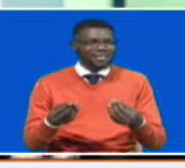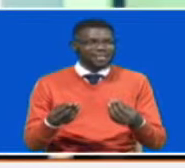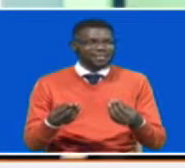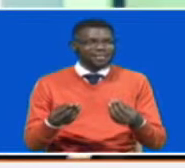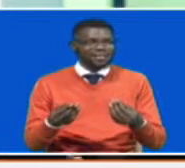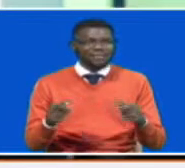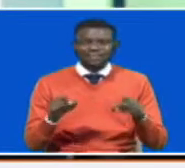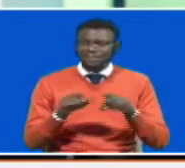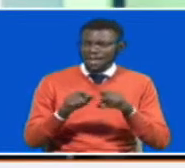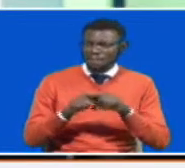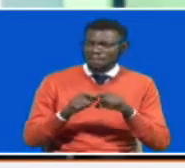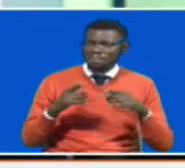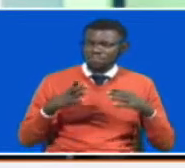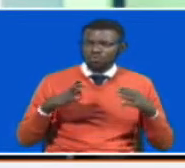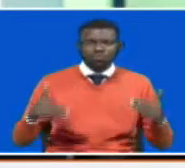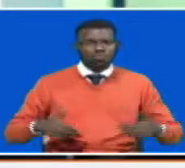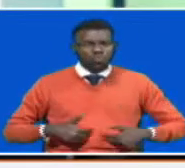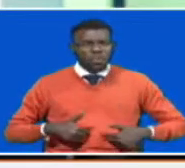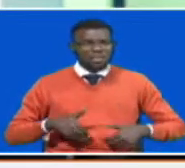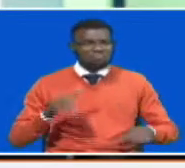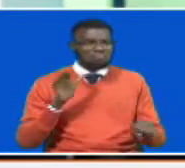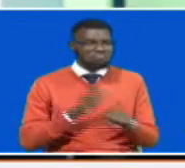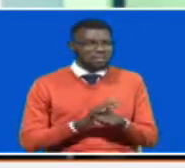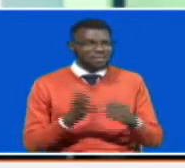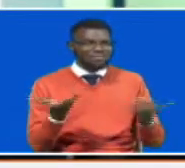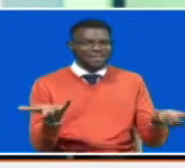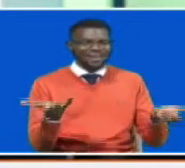the billions of youth in